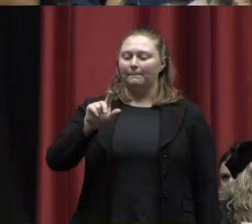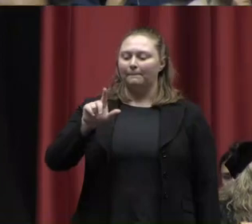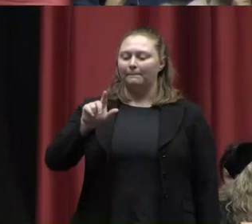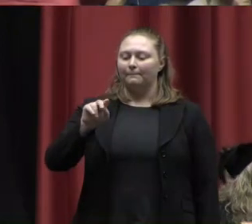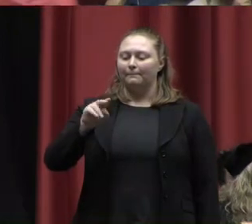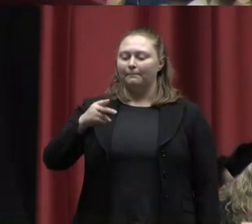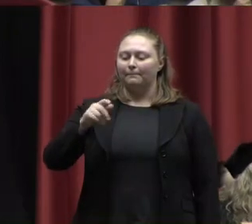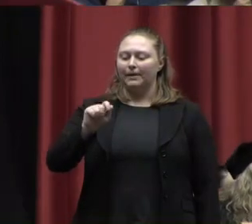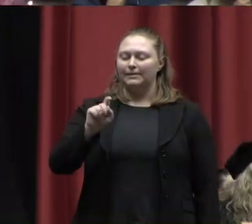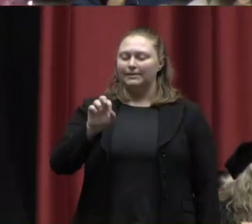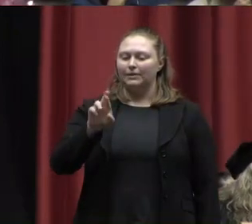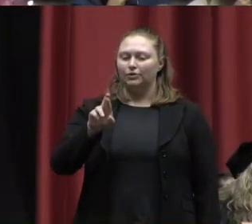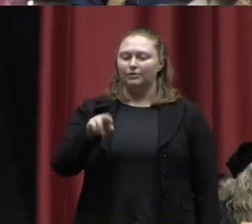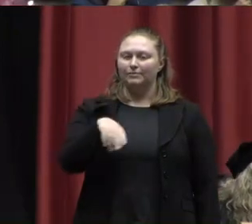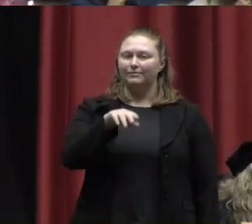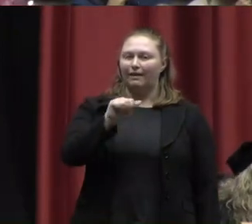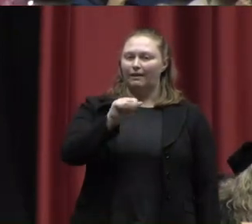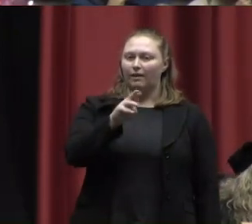Amy Baca.